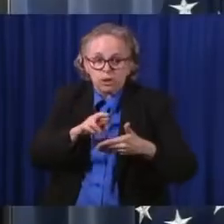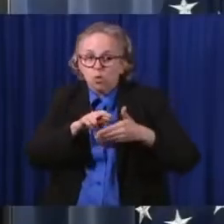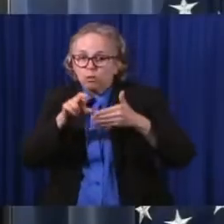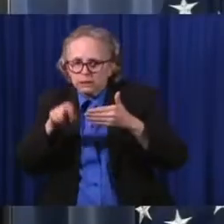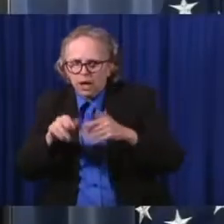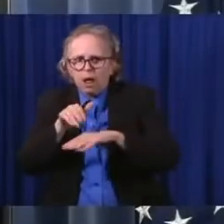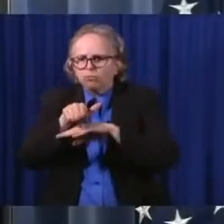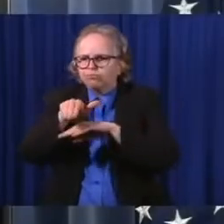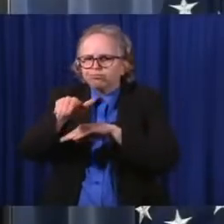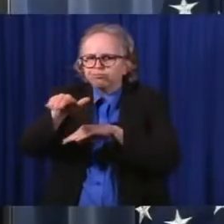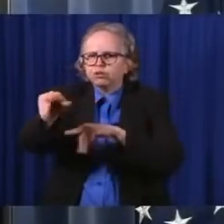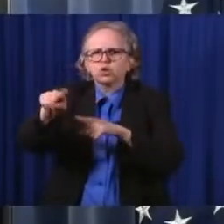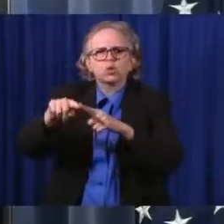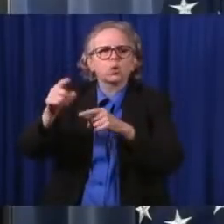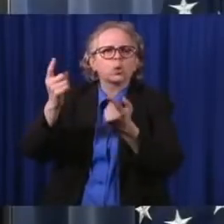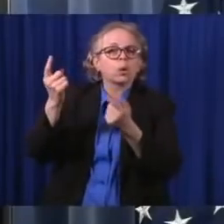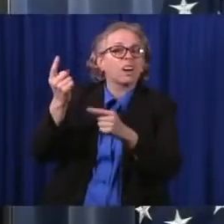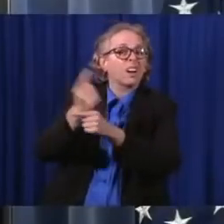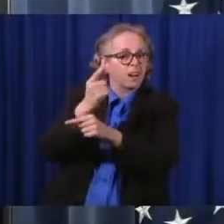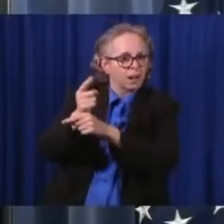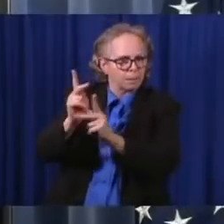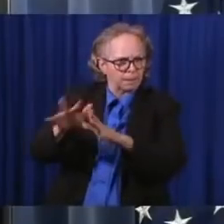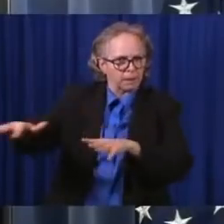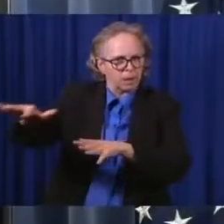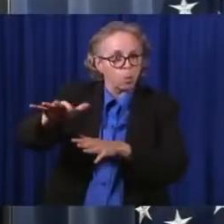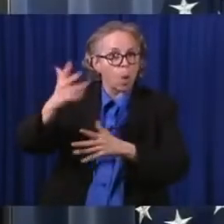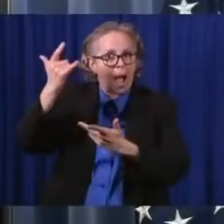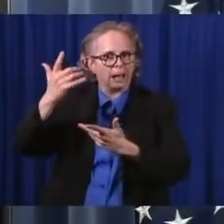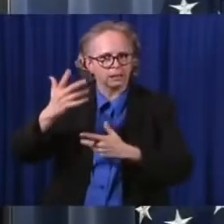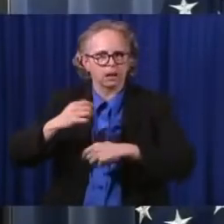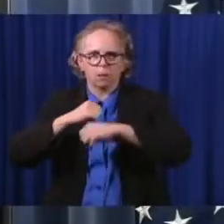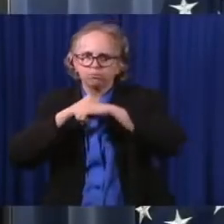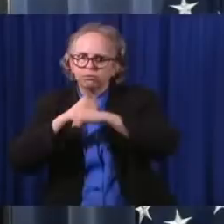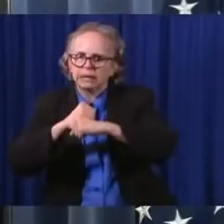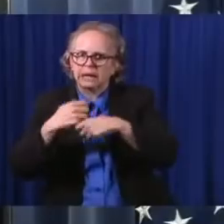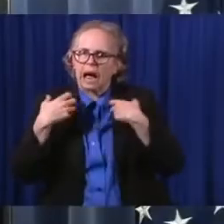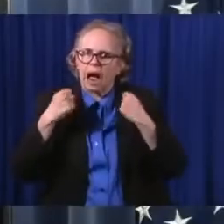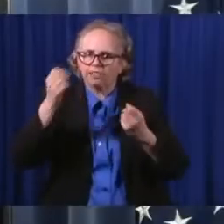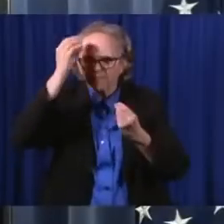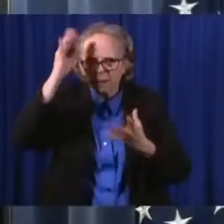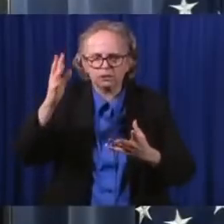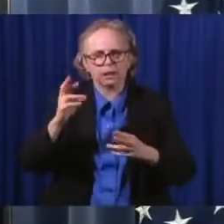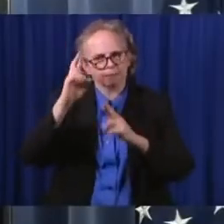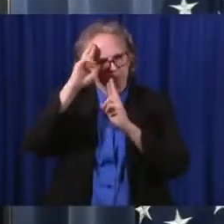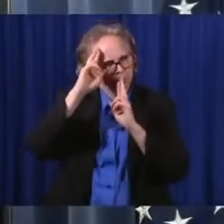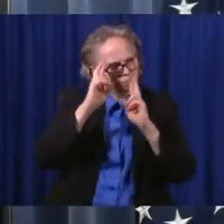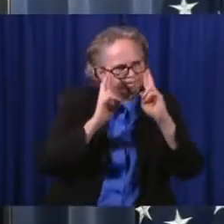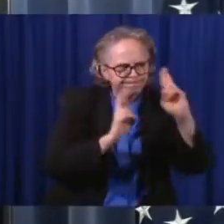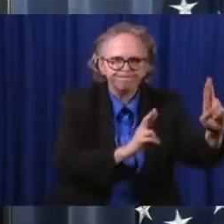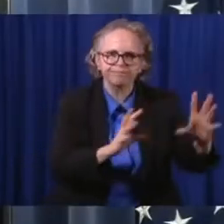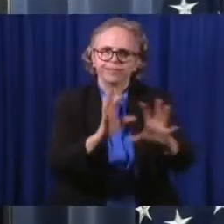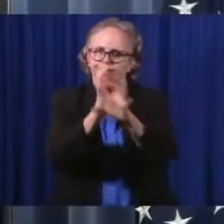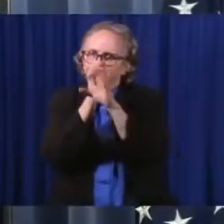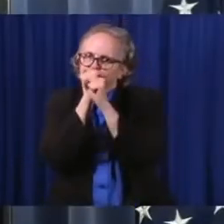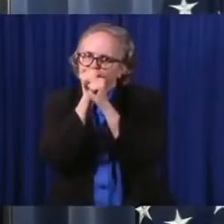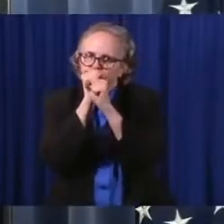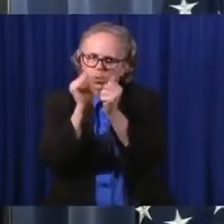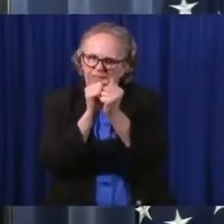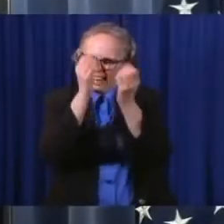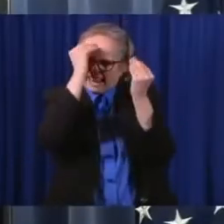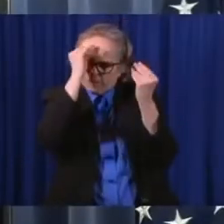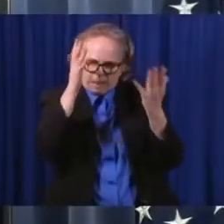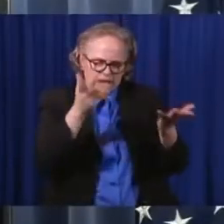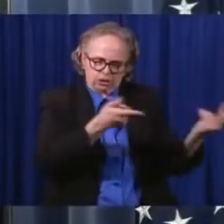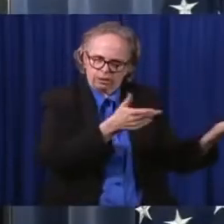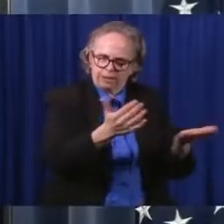is protected health information, and we treat it very respectfully as such. So we collect the specimens. We have 12 teams